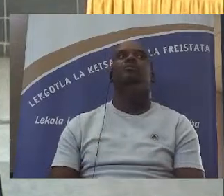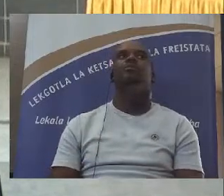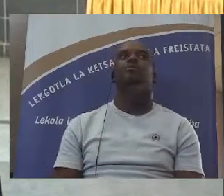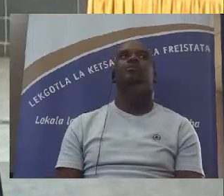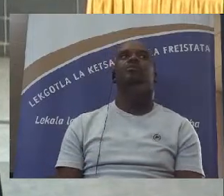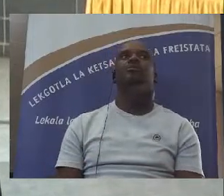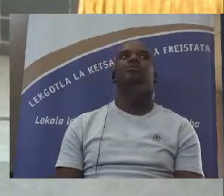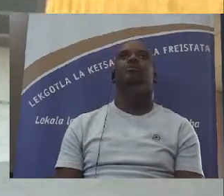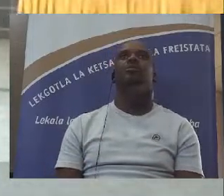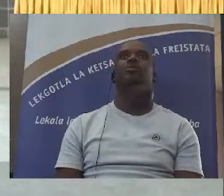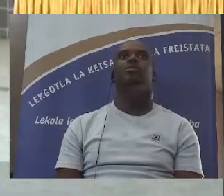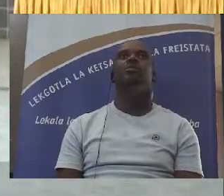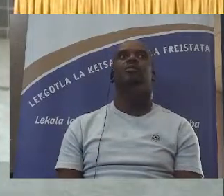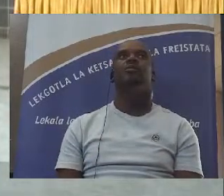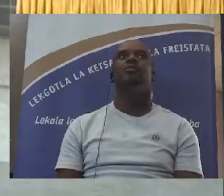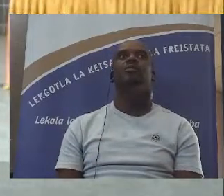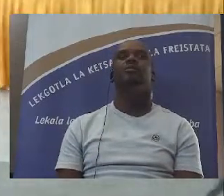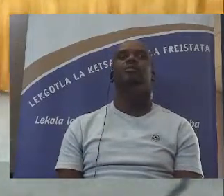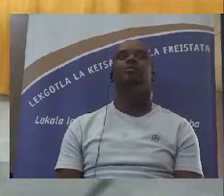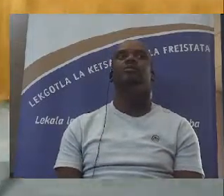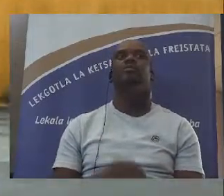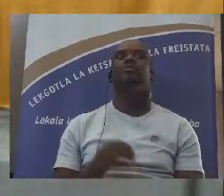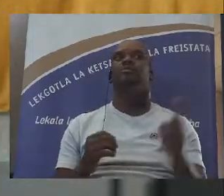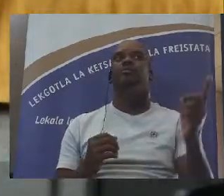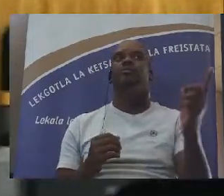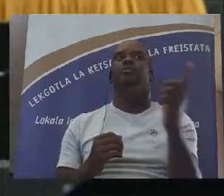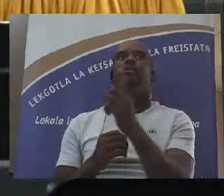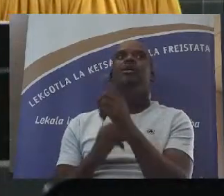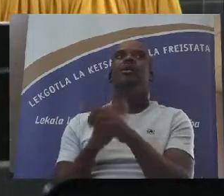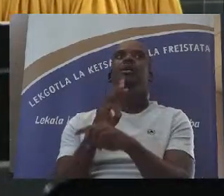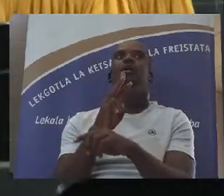Kapa ke mme a batlang ho bua. Ha a tla bue he.